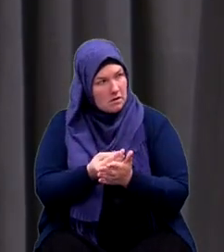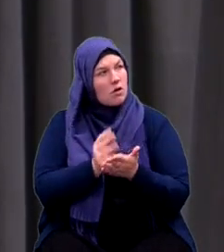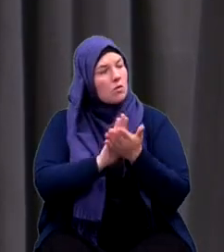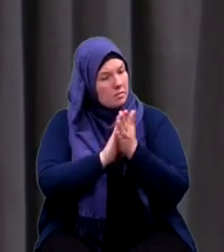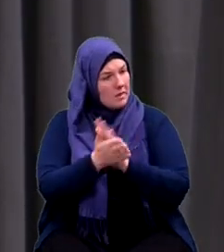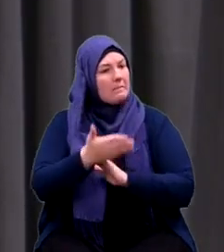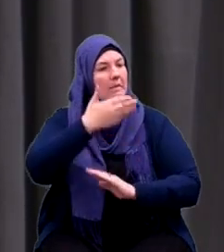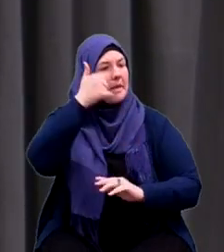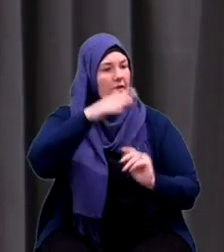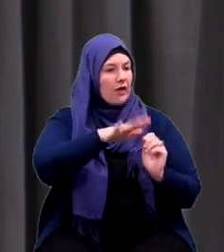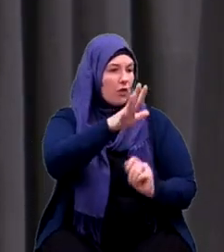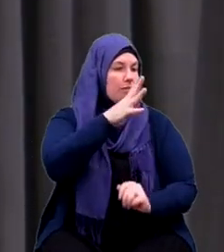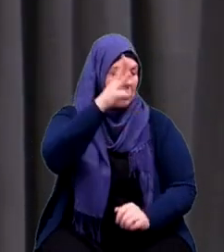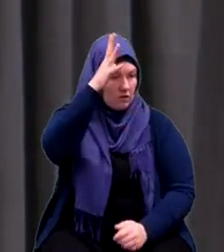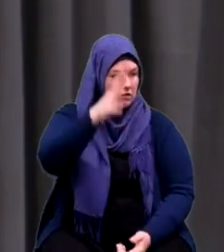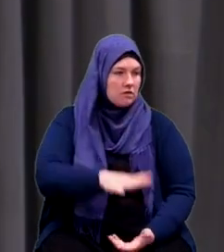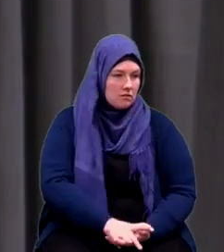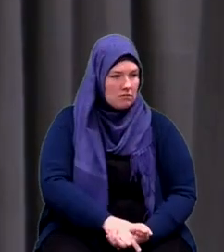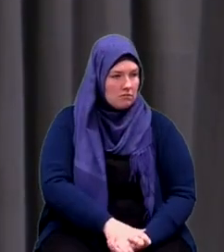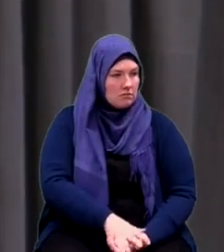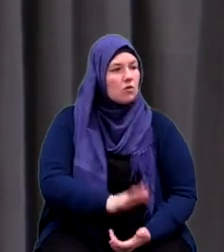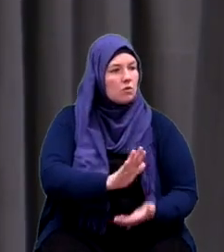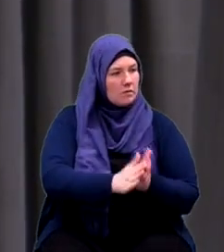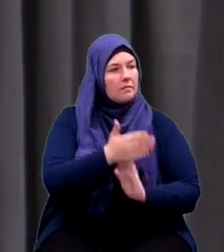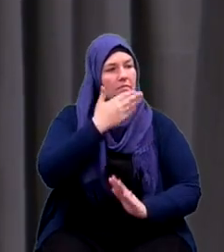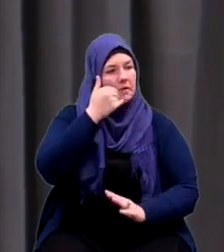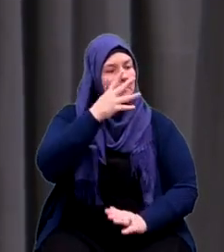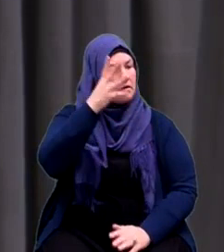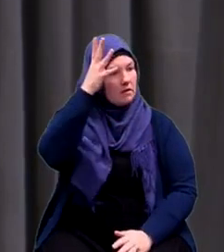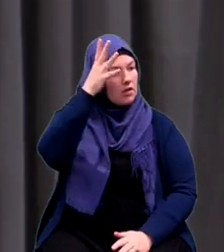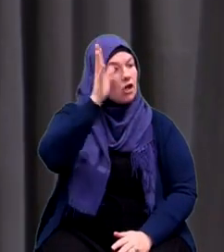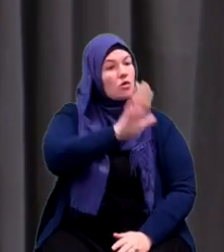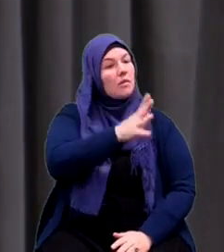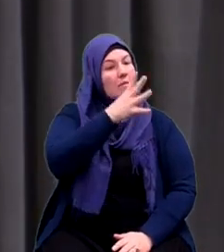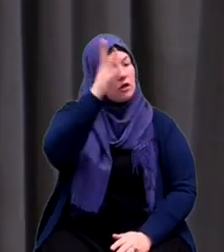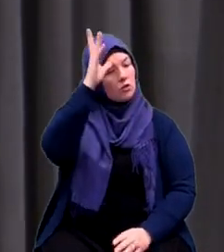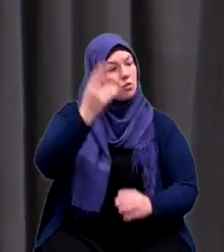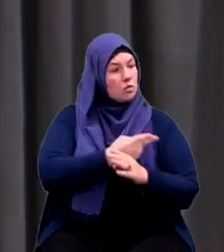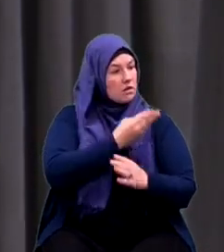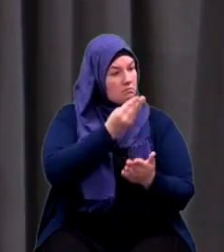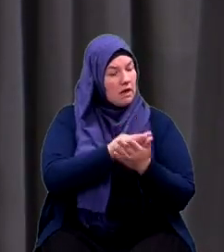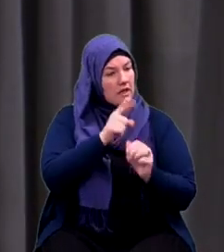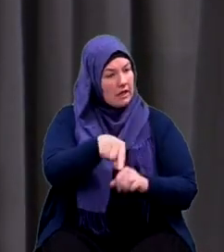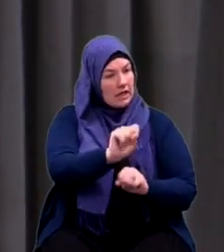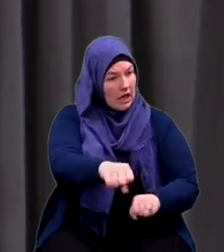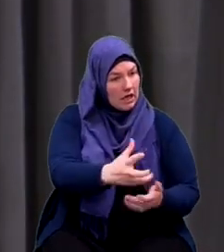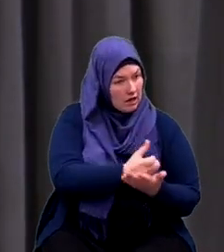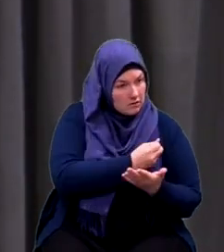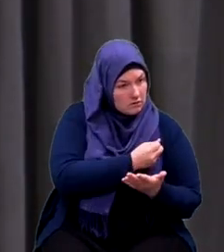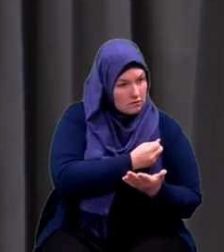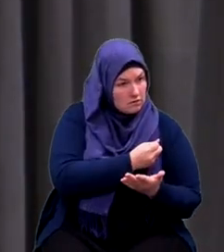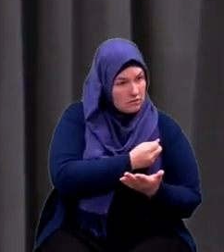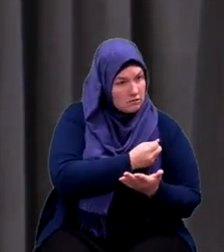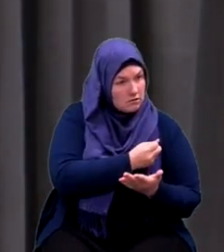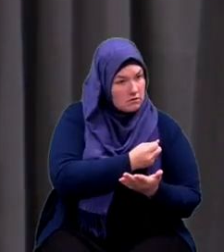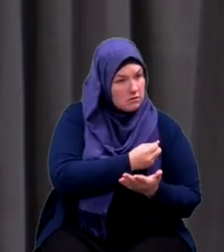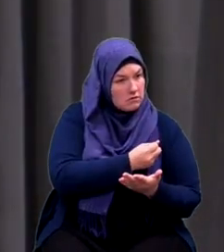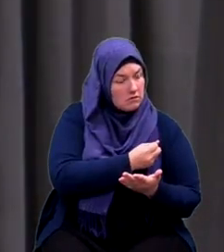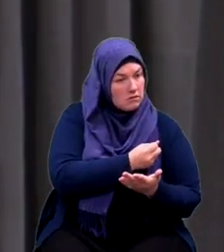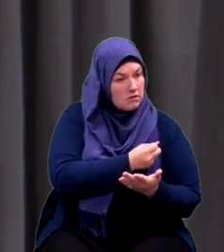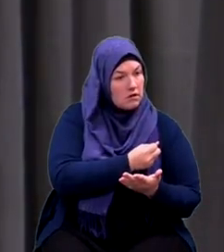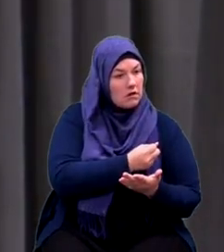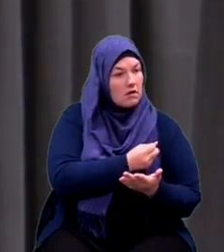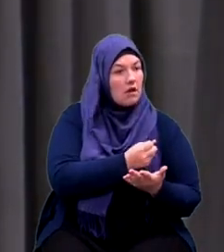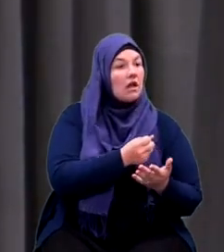be better than your parents. Your parents use the money they could get, and they consume